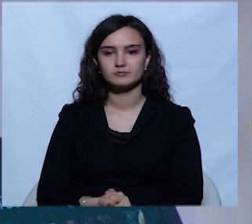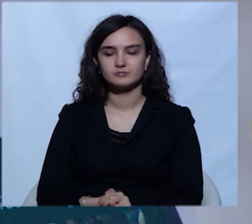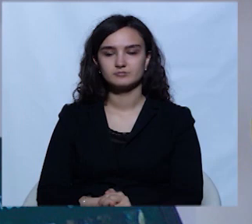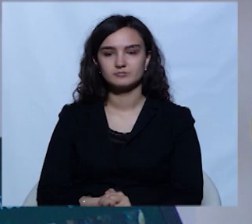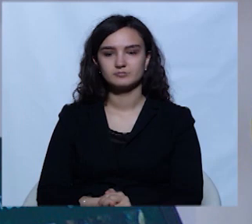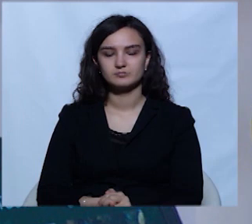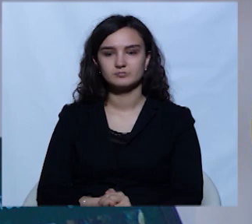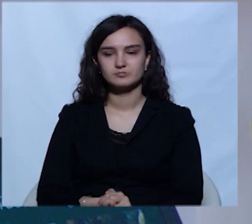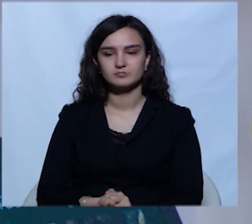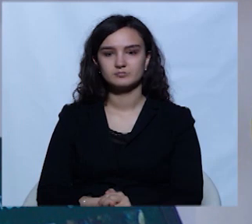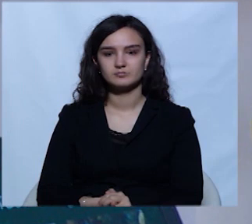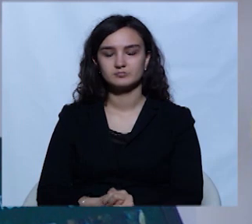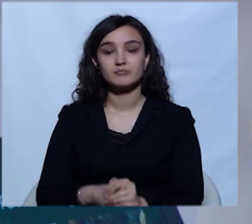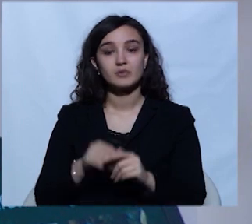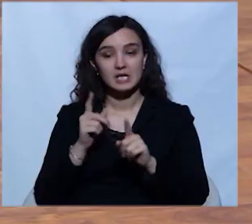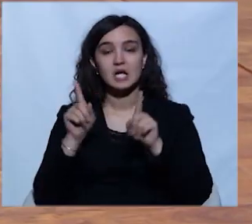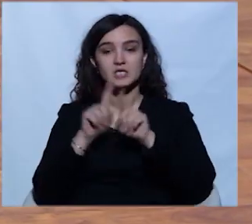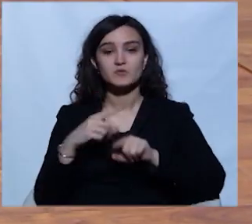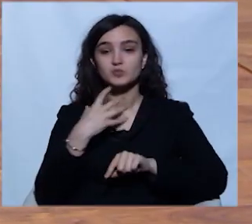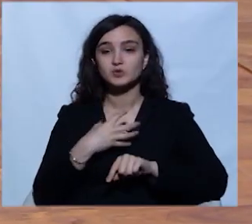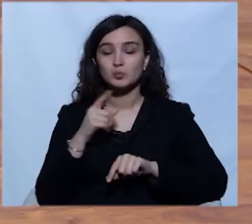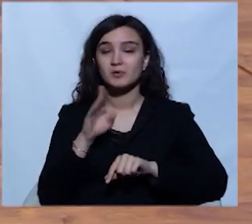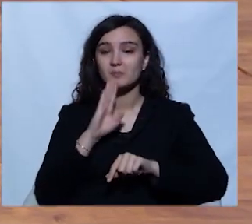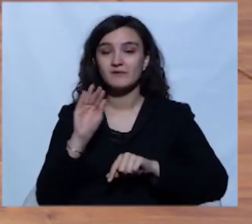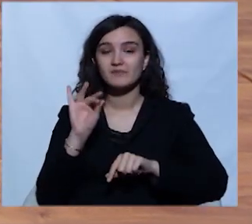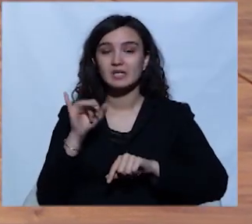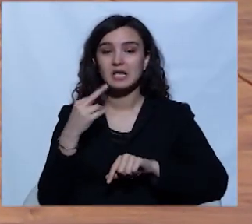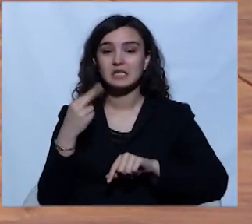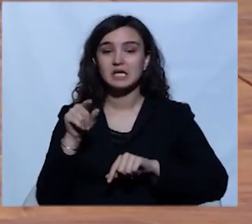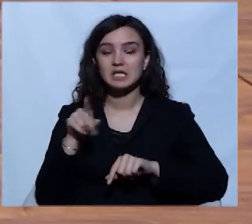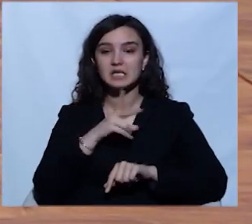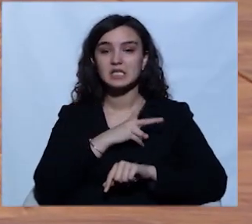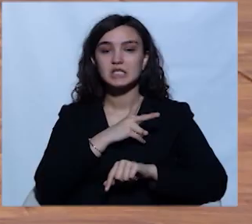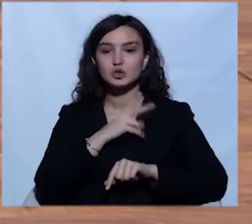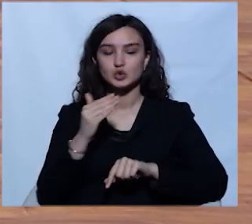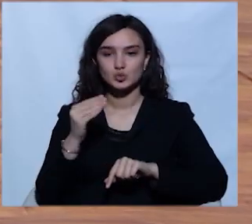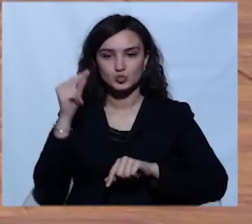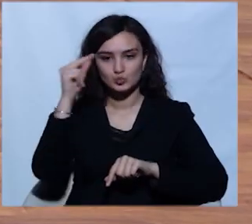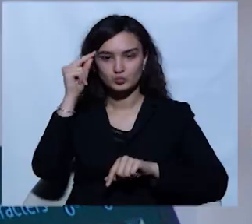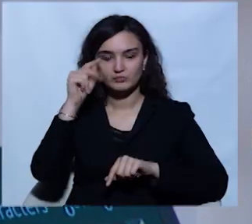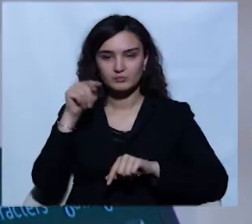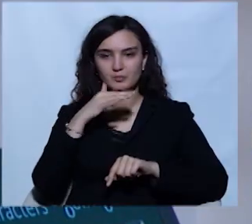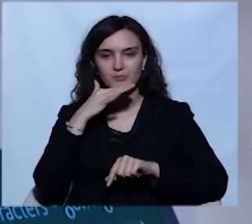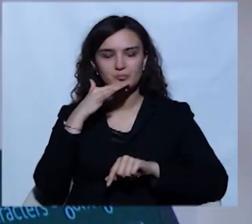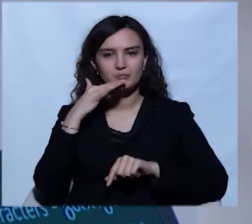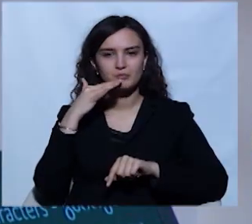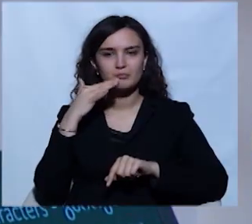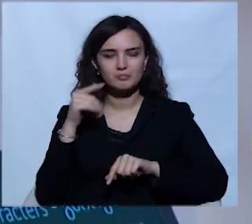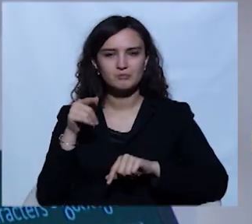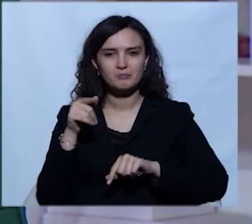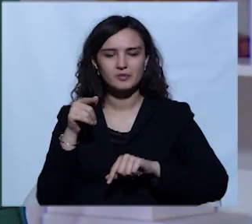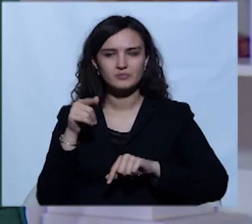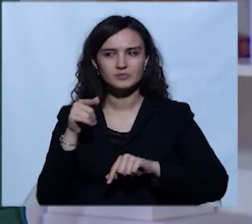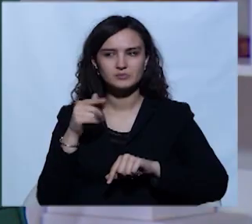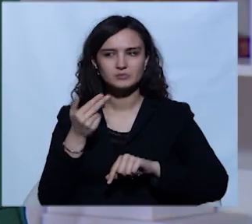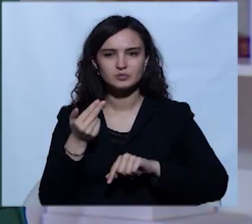That brings up an interesting point. Friday is an English learner, I guess, like many of our viewers.